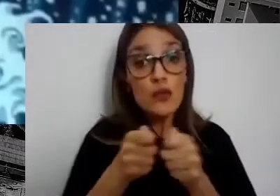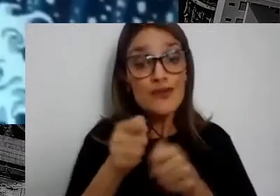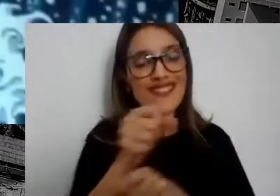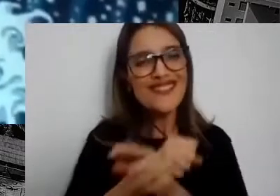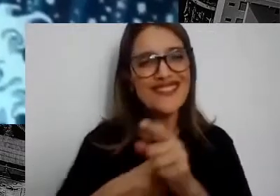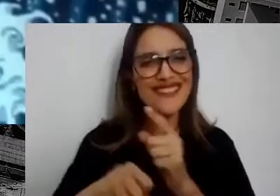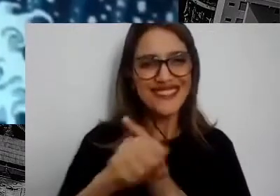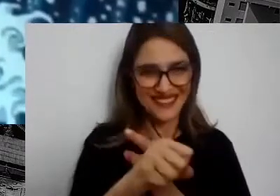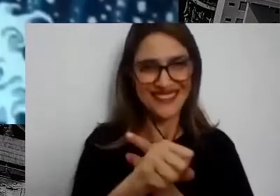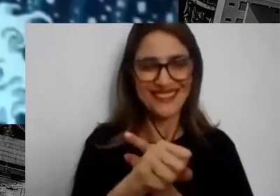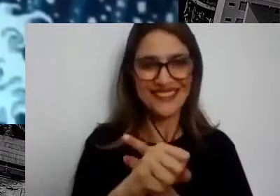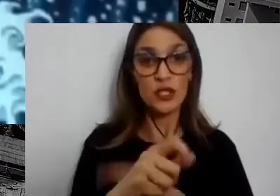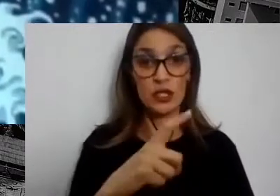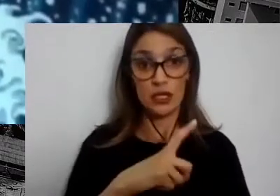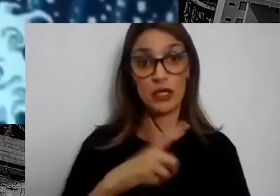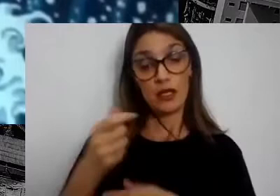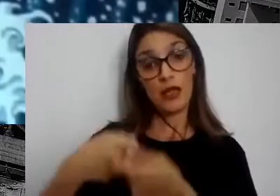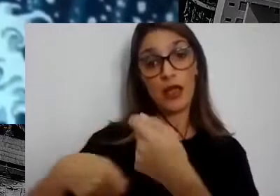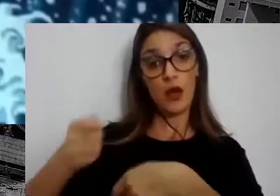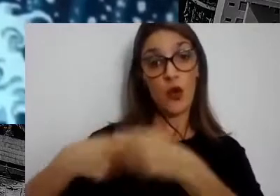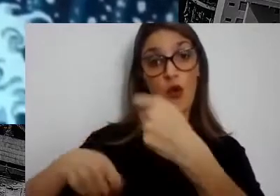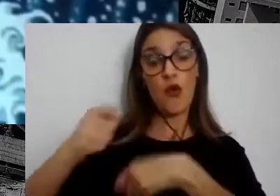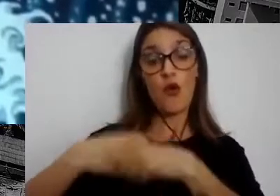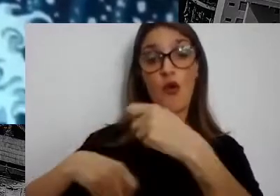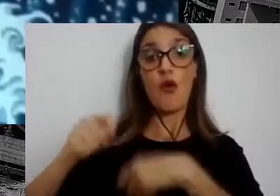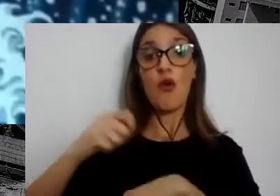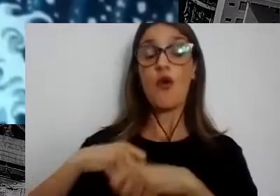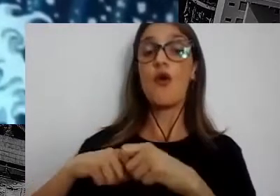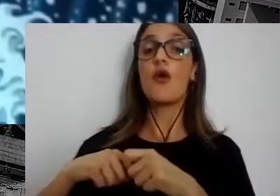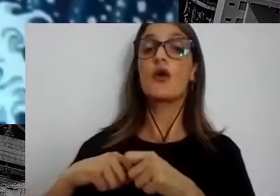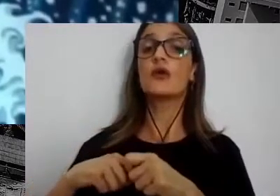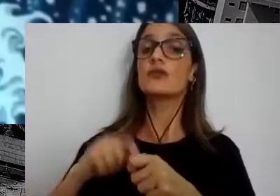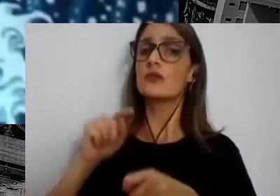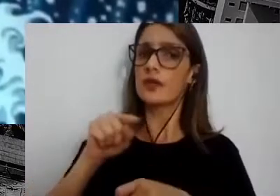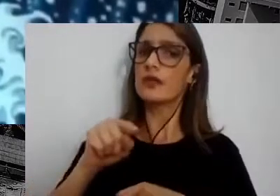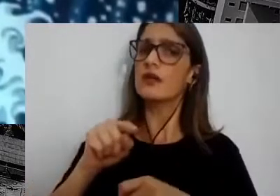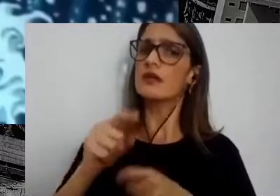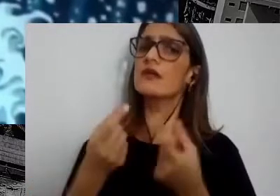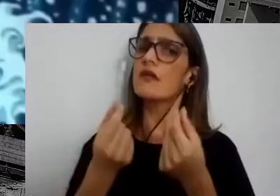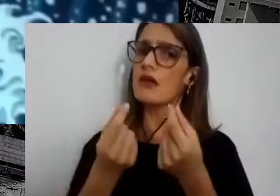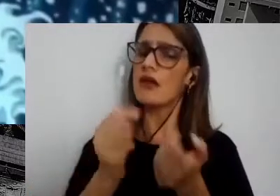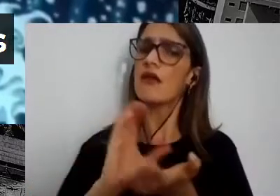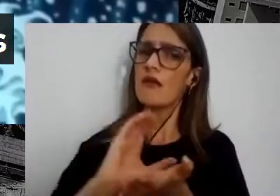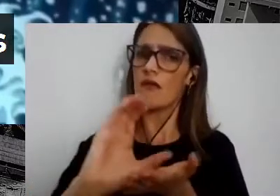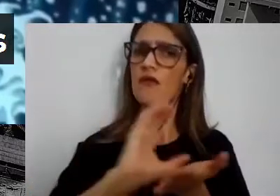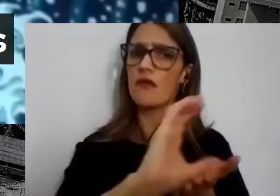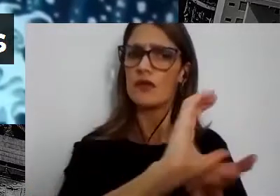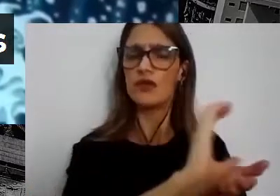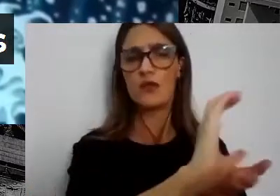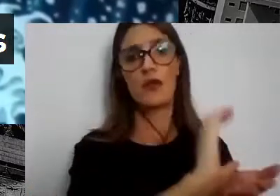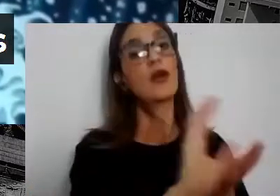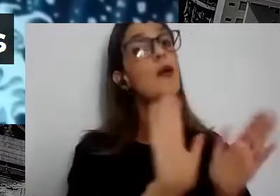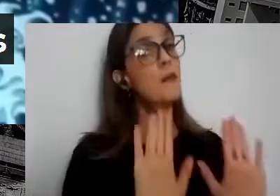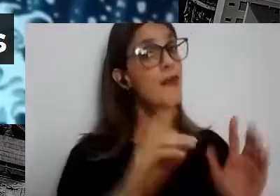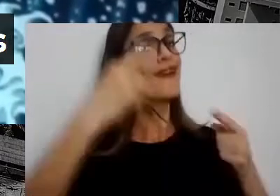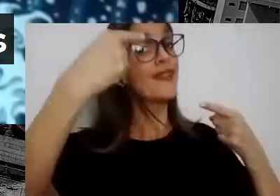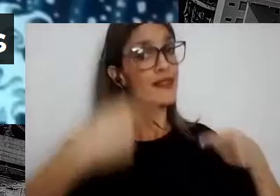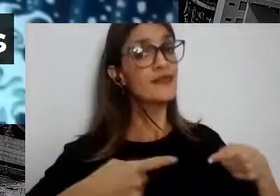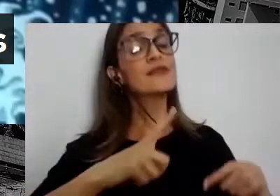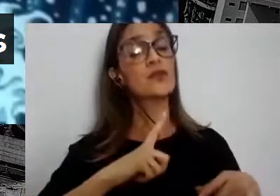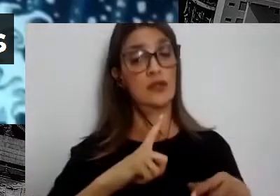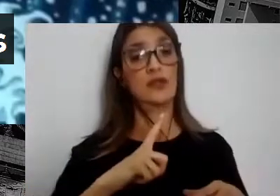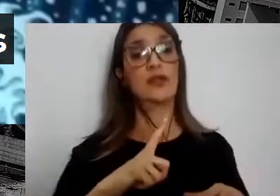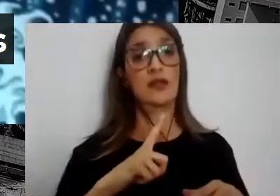made for these types of investments, but there are a number of challenges that are preventing the ability